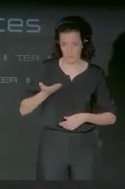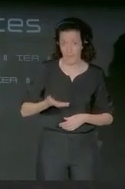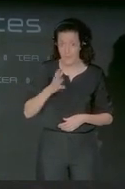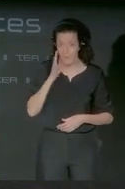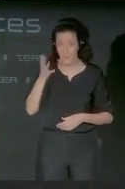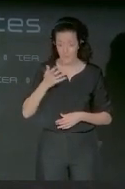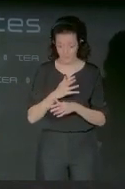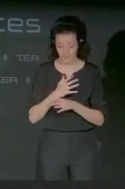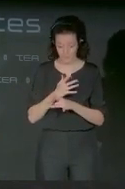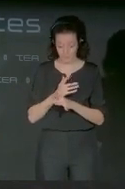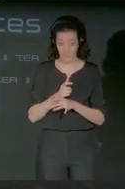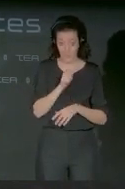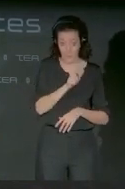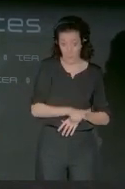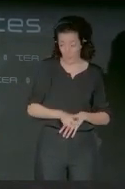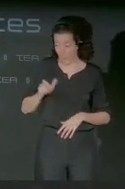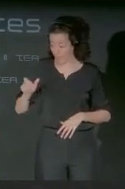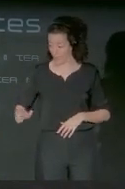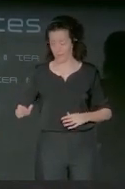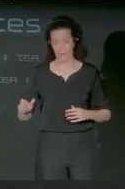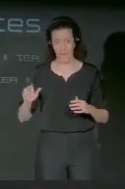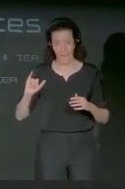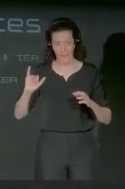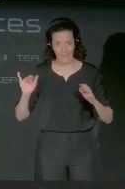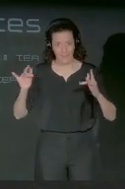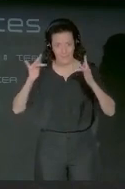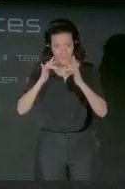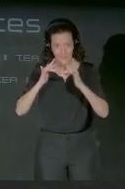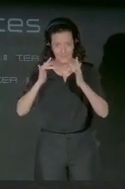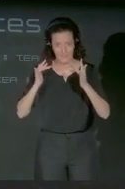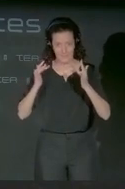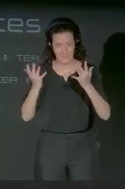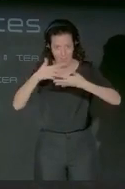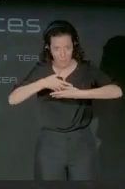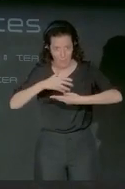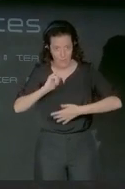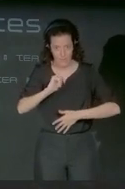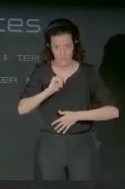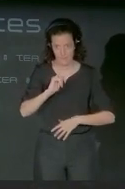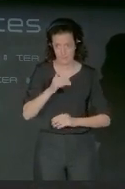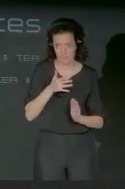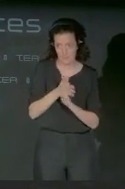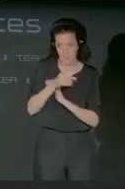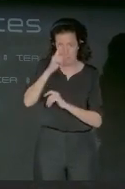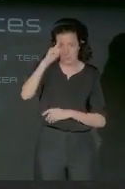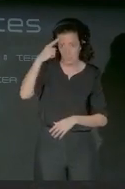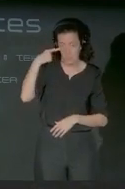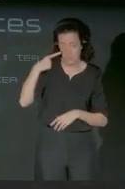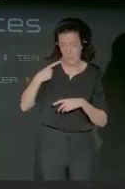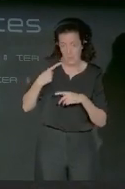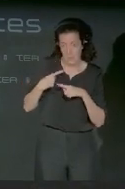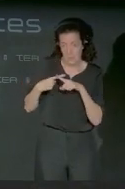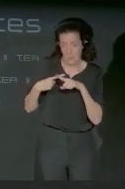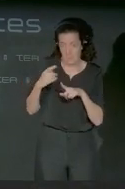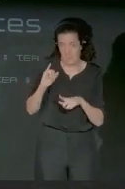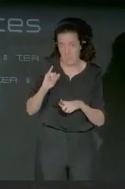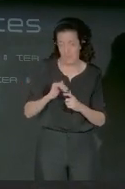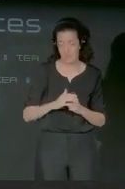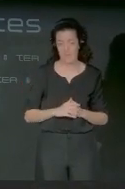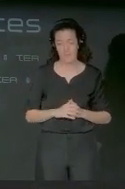stake. There's a cultural stake. And whilst the EU industry is vibrant and